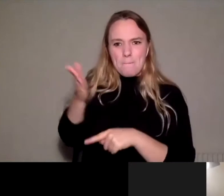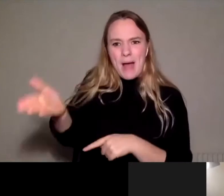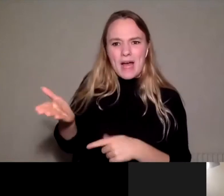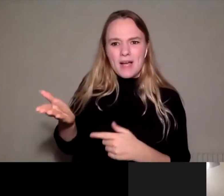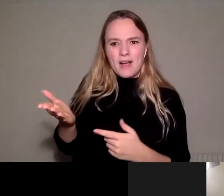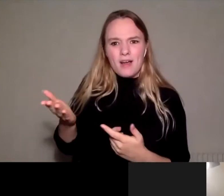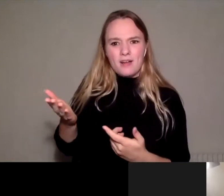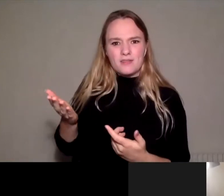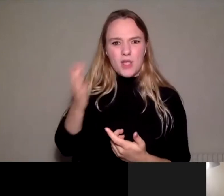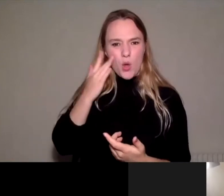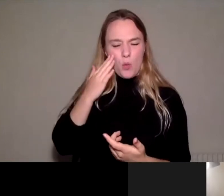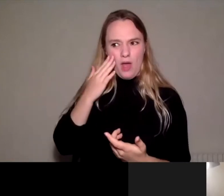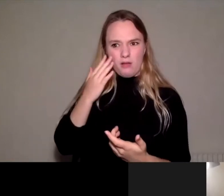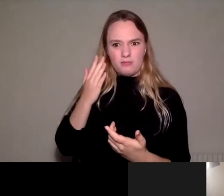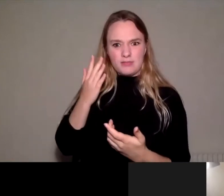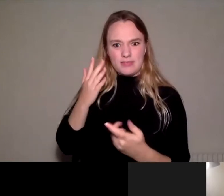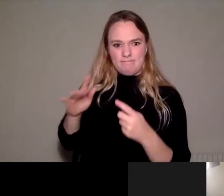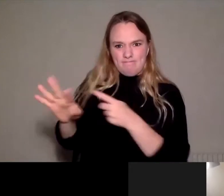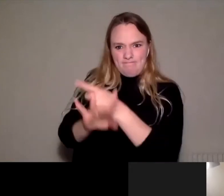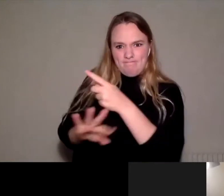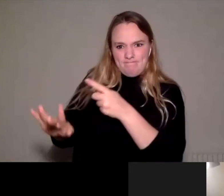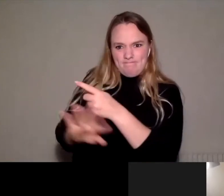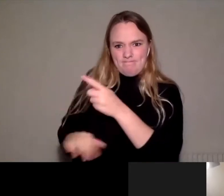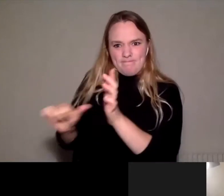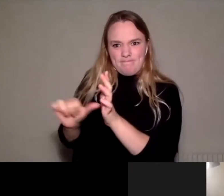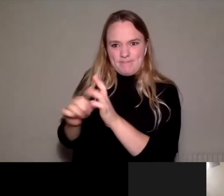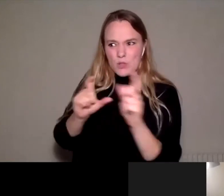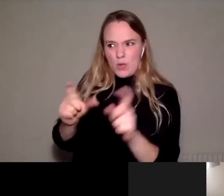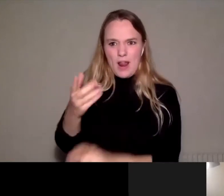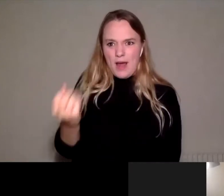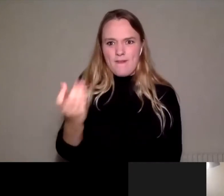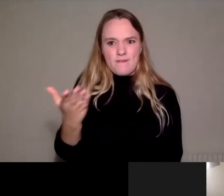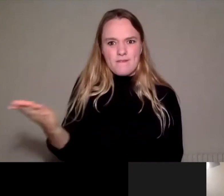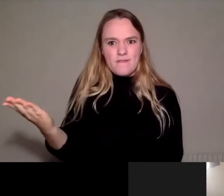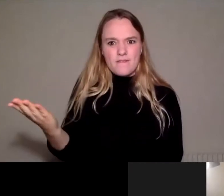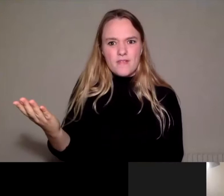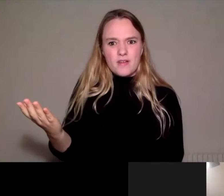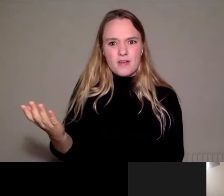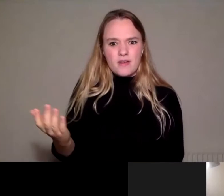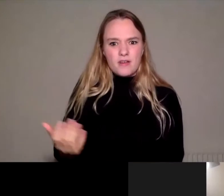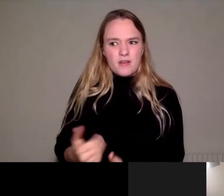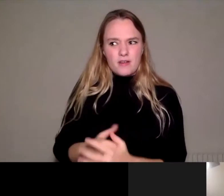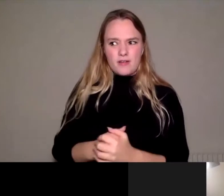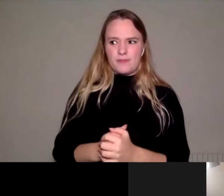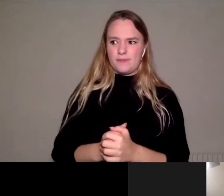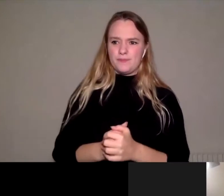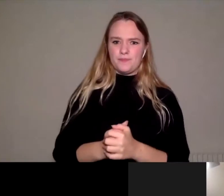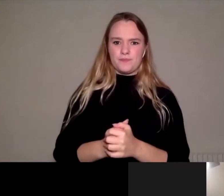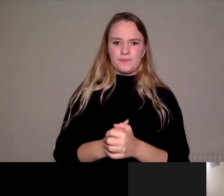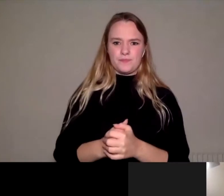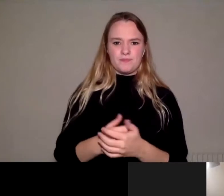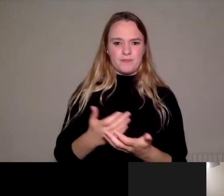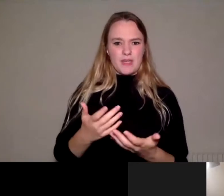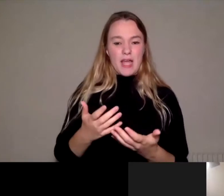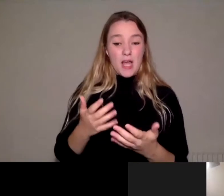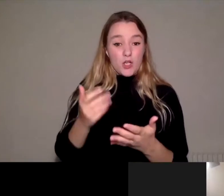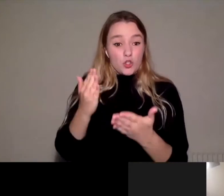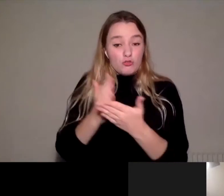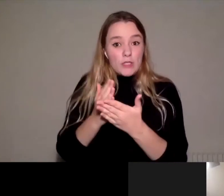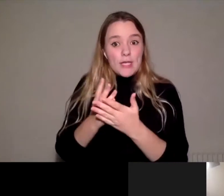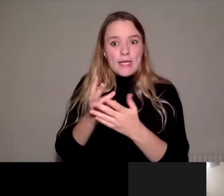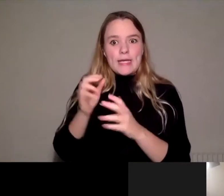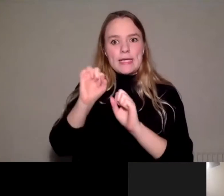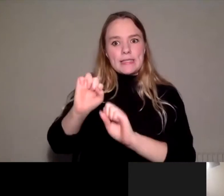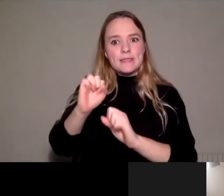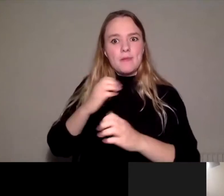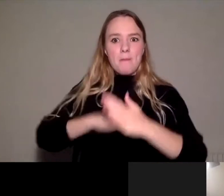won't address the true issue? So giving me a voucher won't stop him from doing that again. It didn't address his behavior.